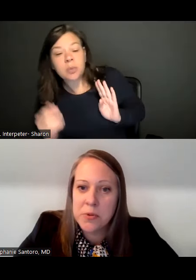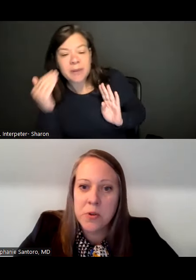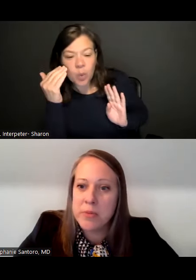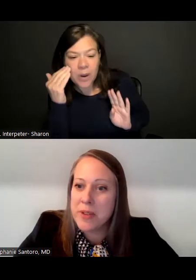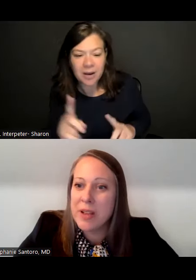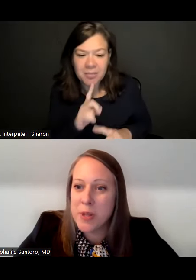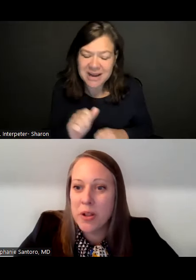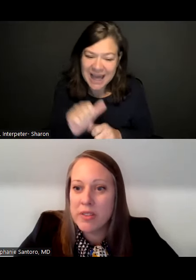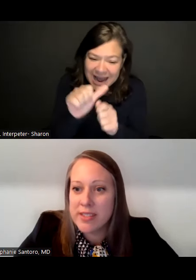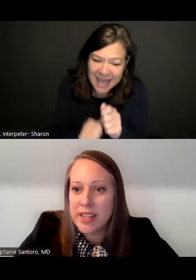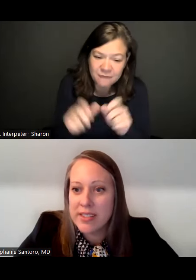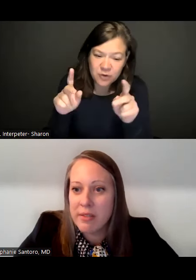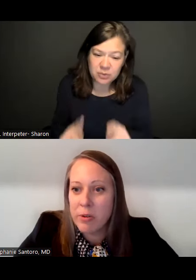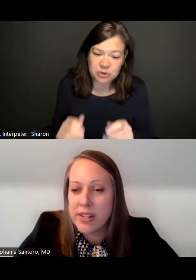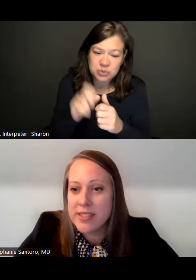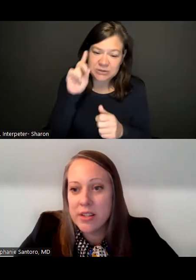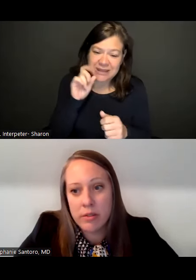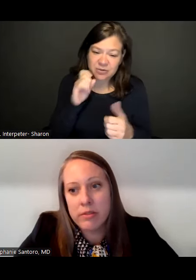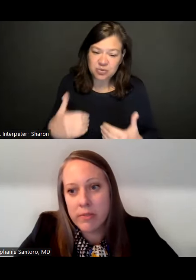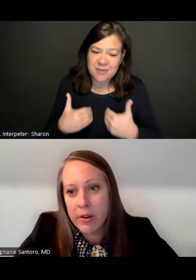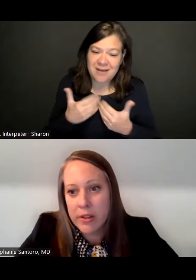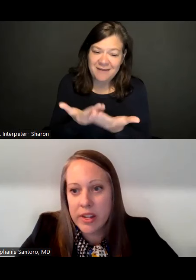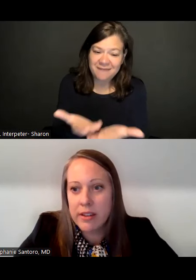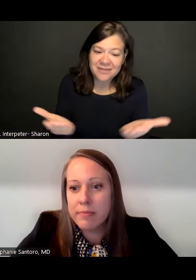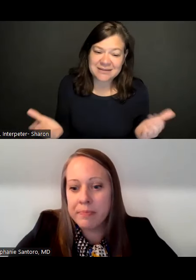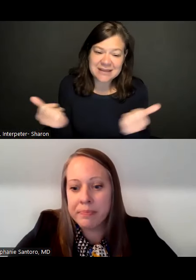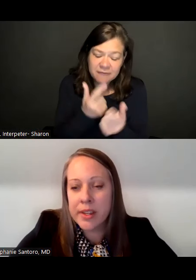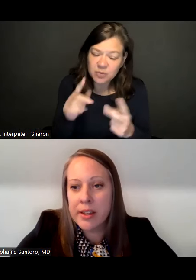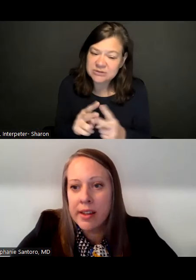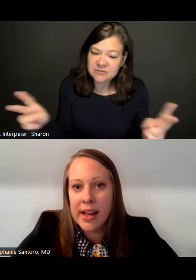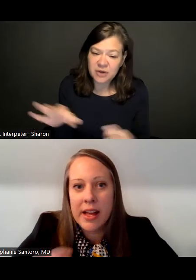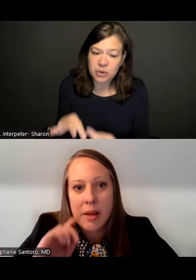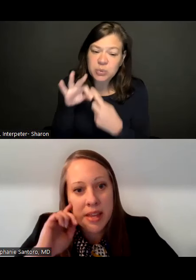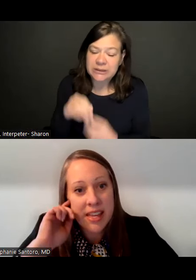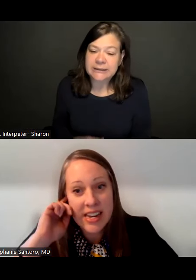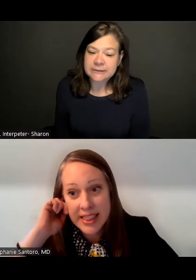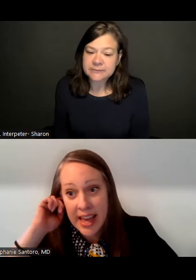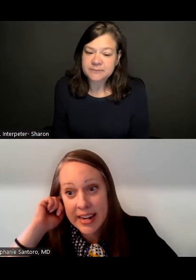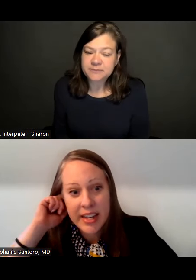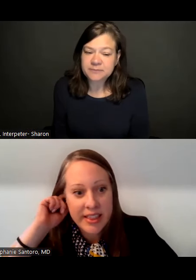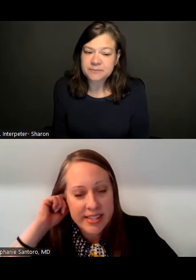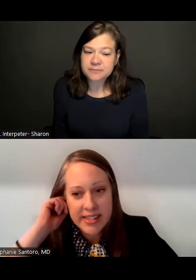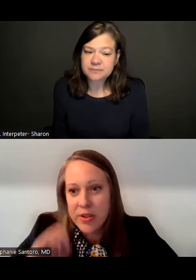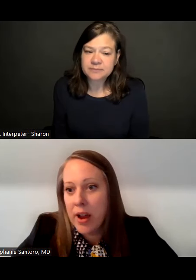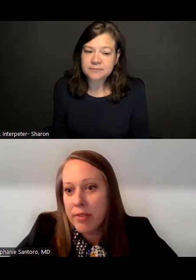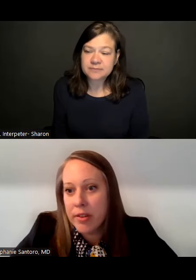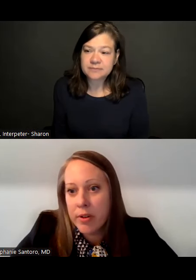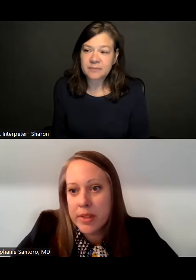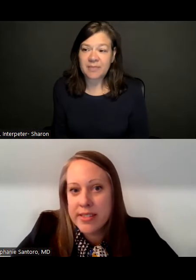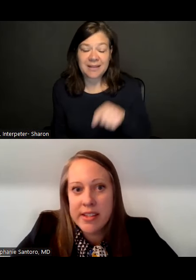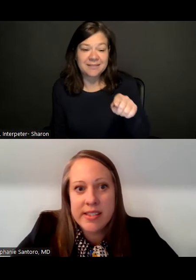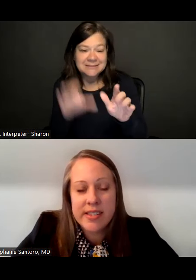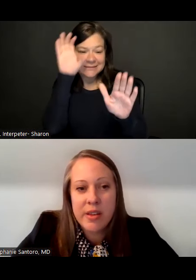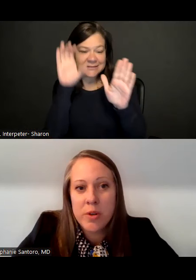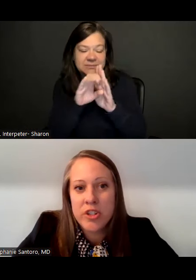Down syndrome develops all of these things. Everyone is still very unique. And getting at that, this is a graphic from